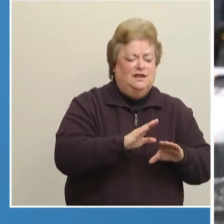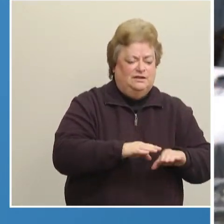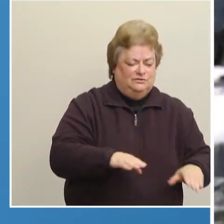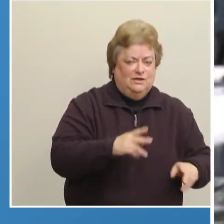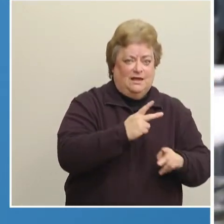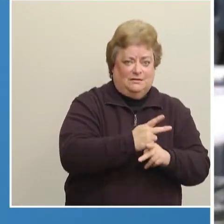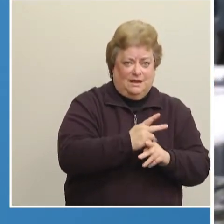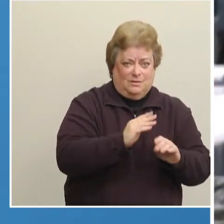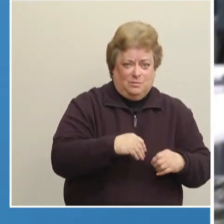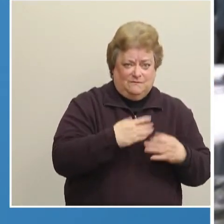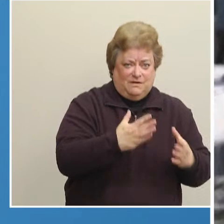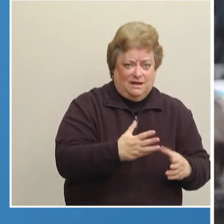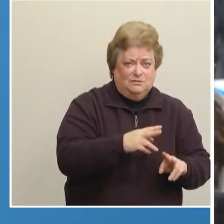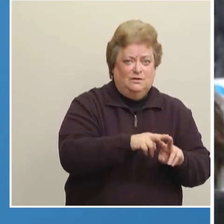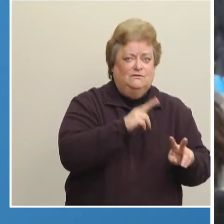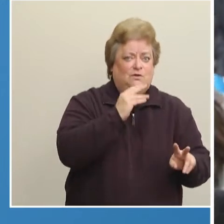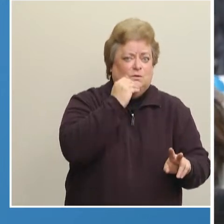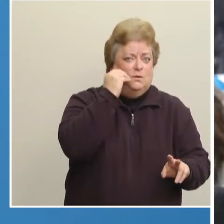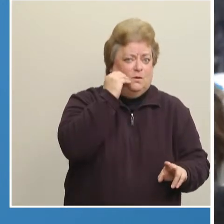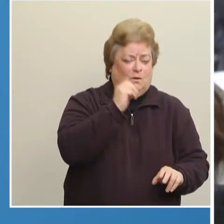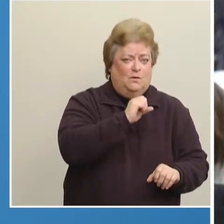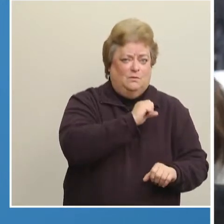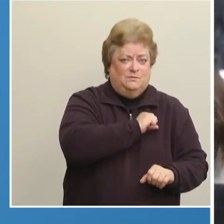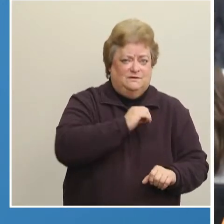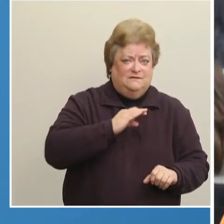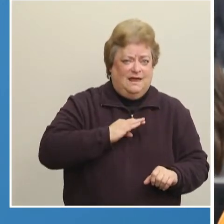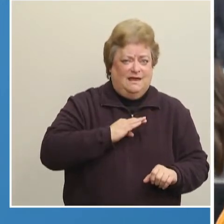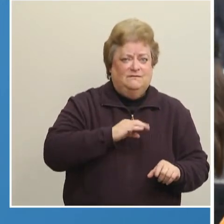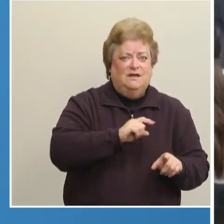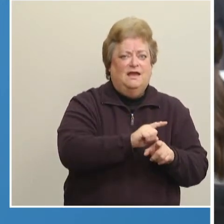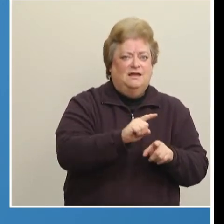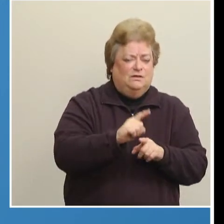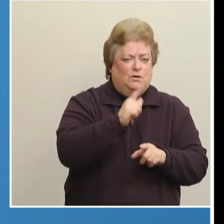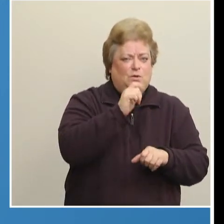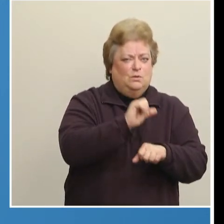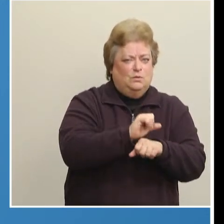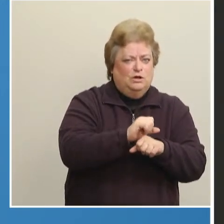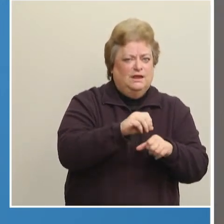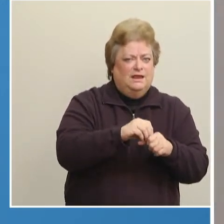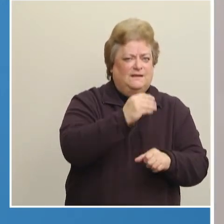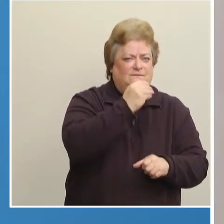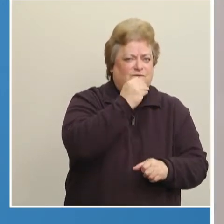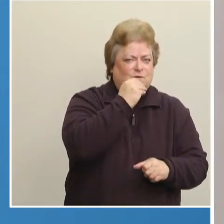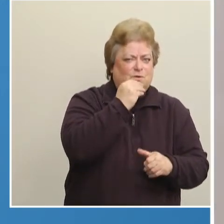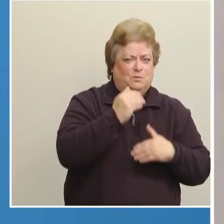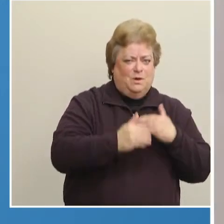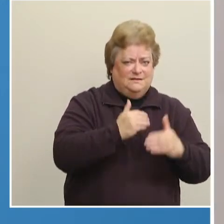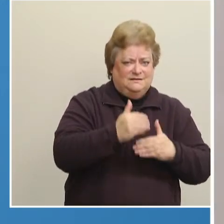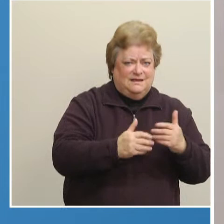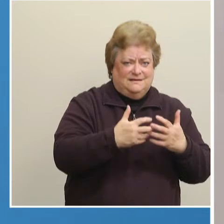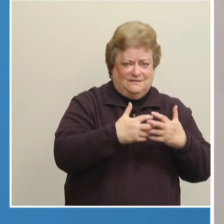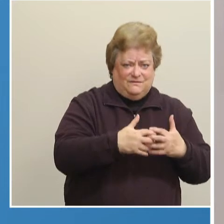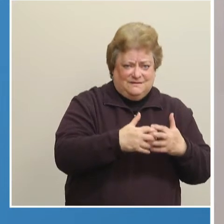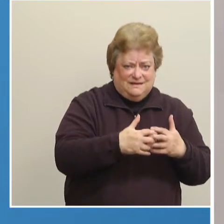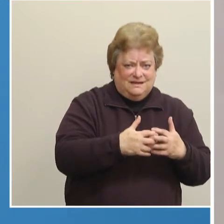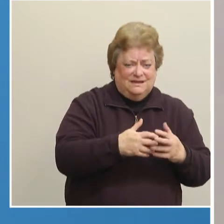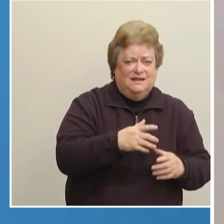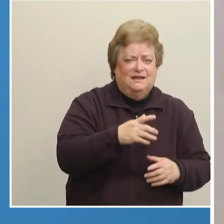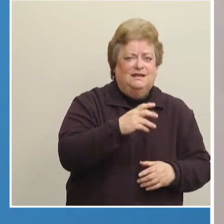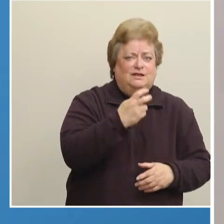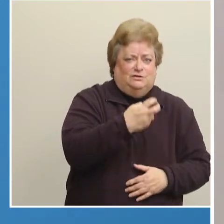care providers, funeral home staff, as well as employees of food processing facilities, the